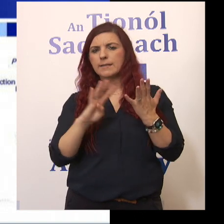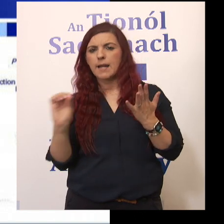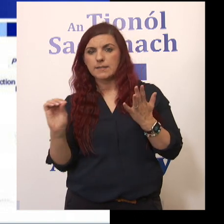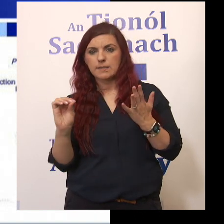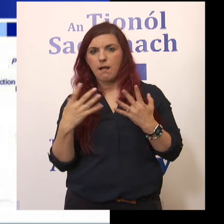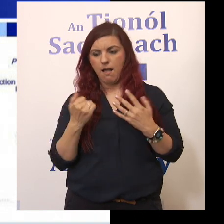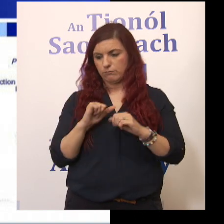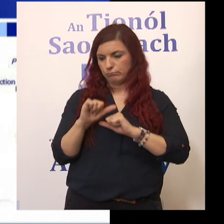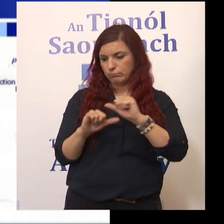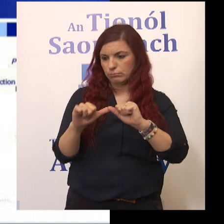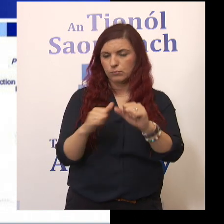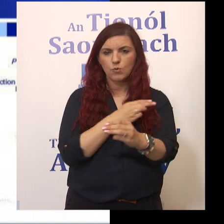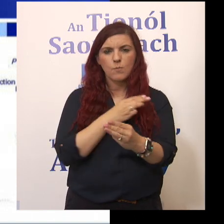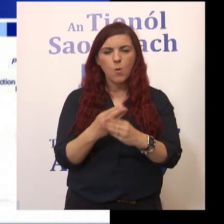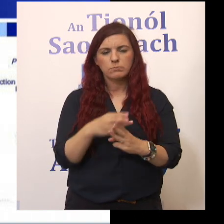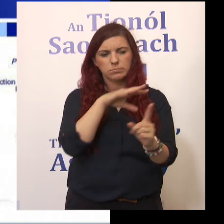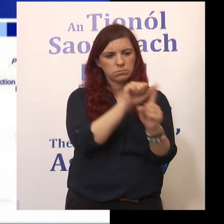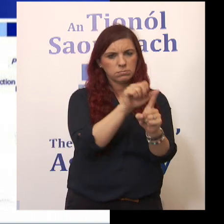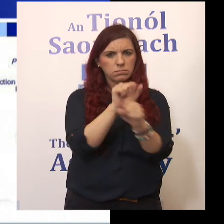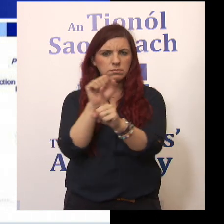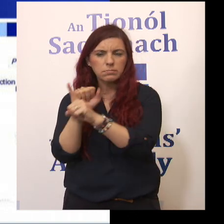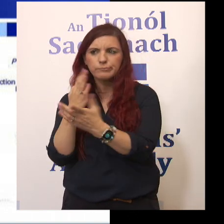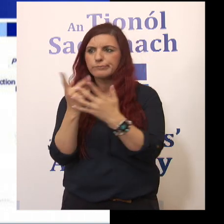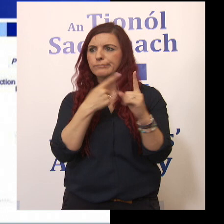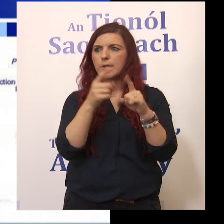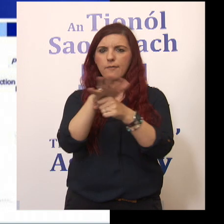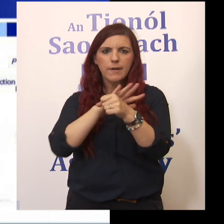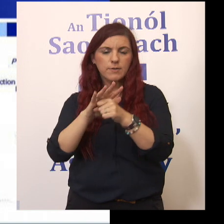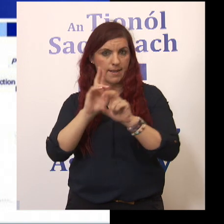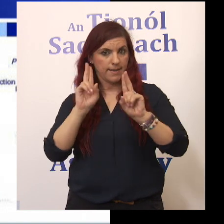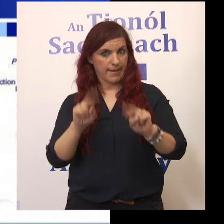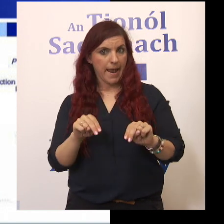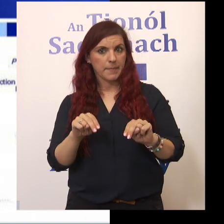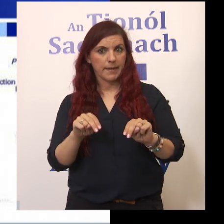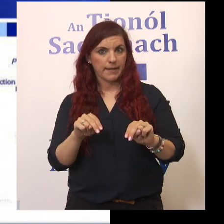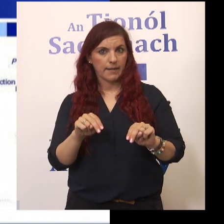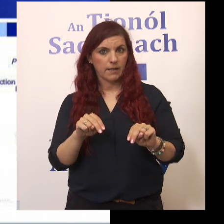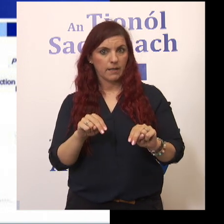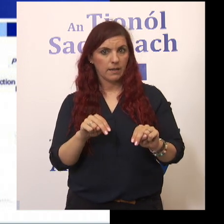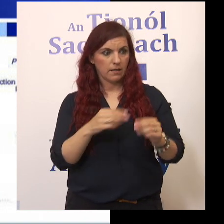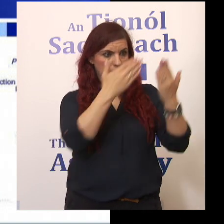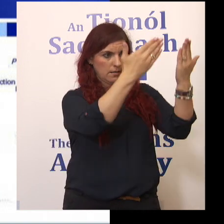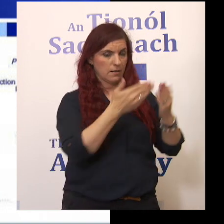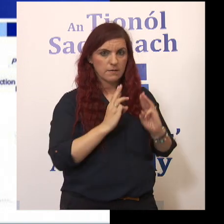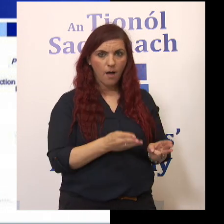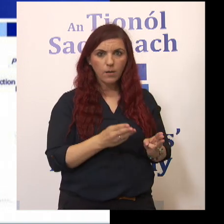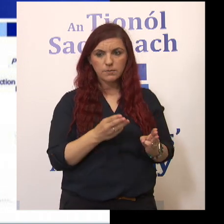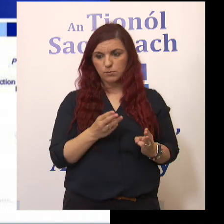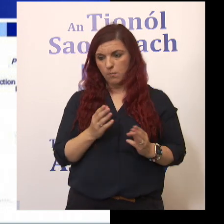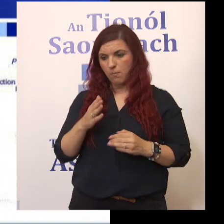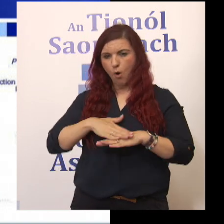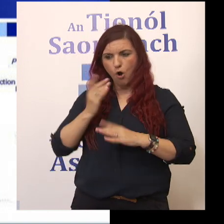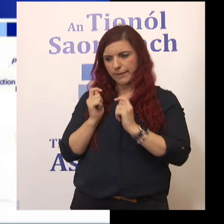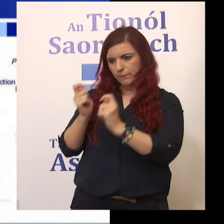and identified a number of candidate areas that could be devolved to the local level